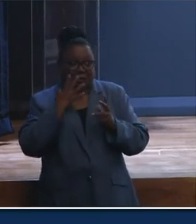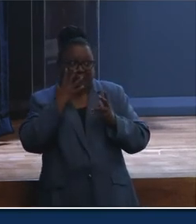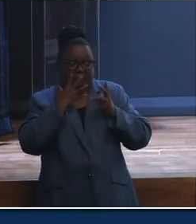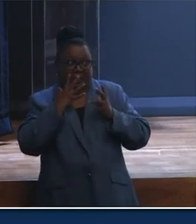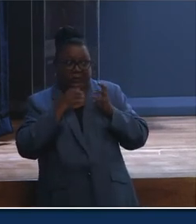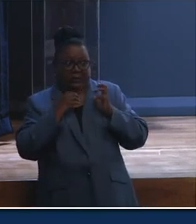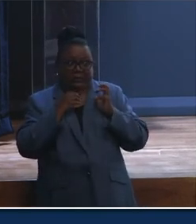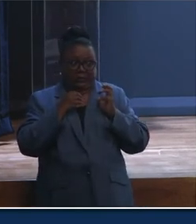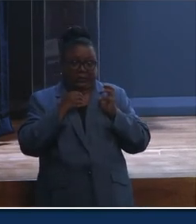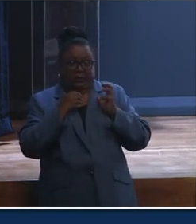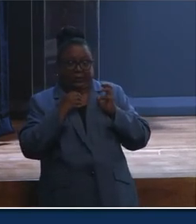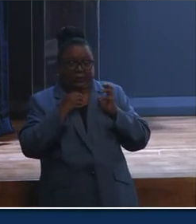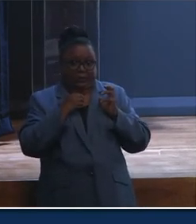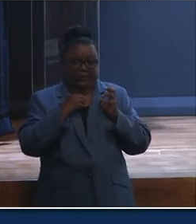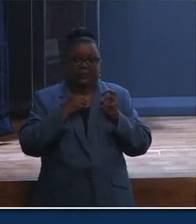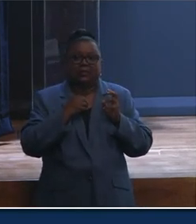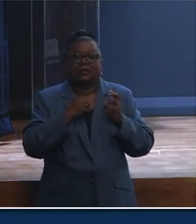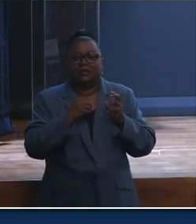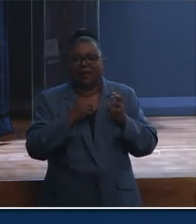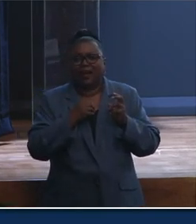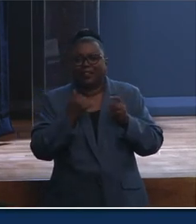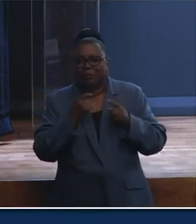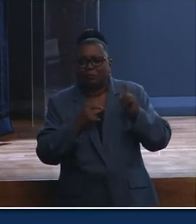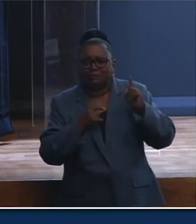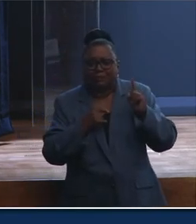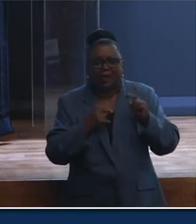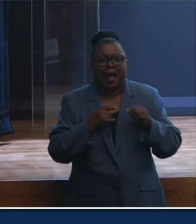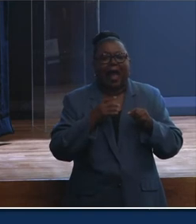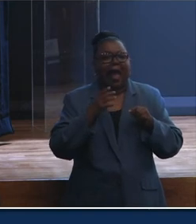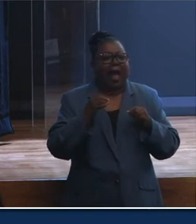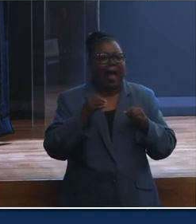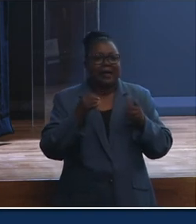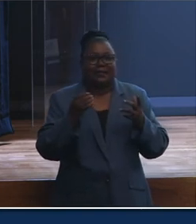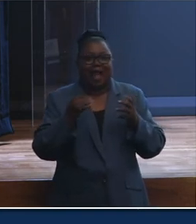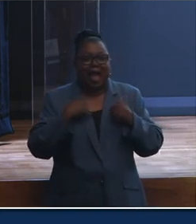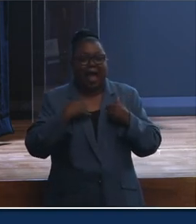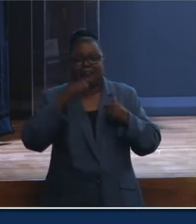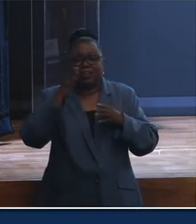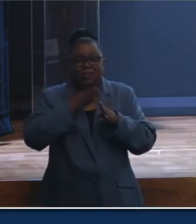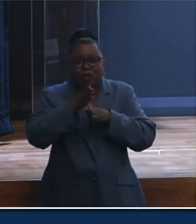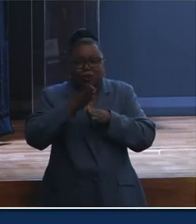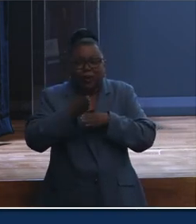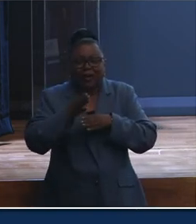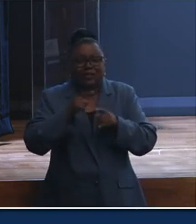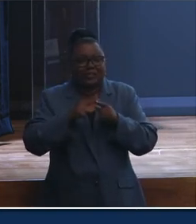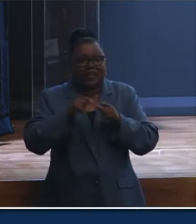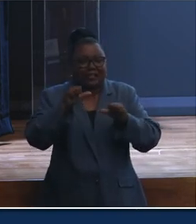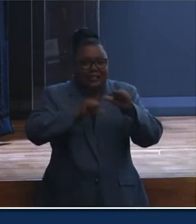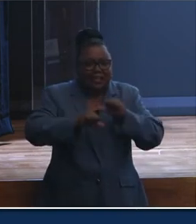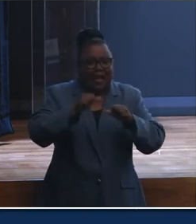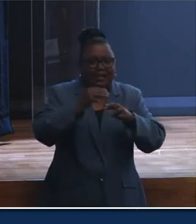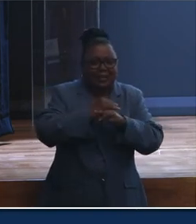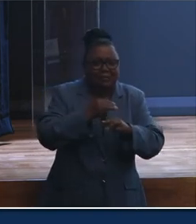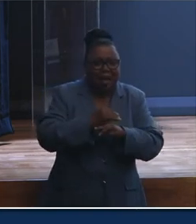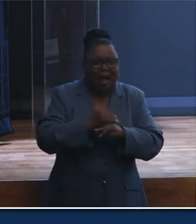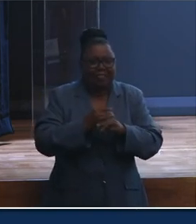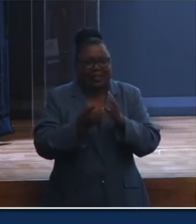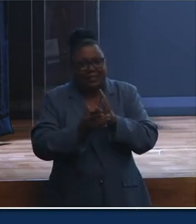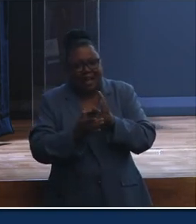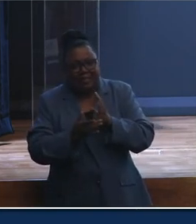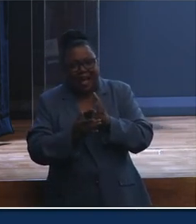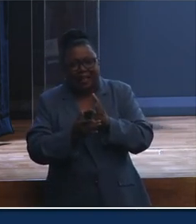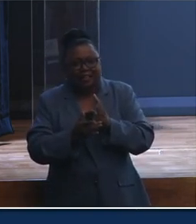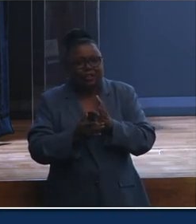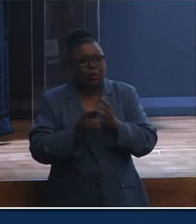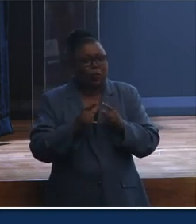blush on the cheeks there. But there's a couple hands. And having careers in science and math and technology, you